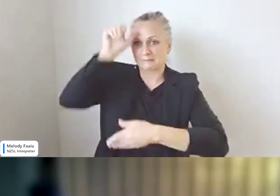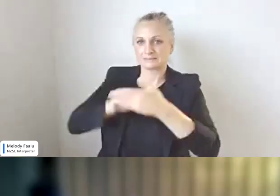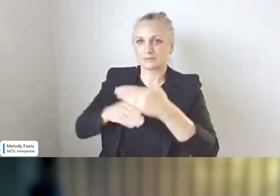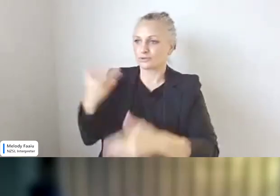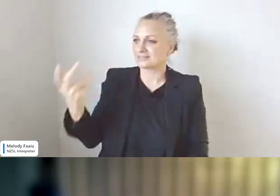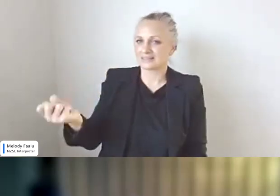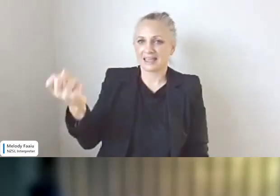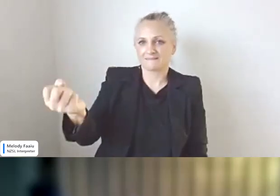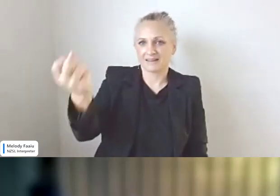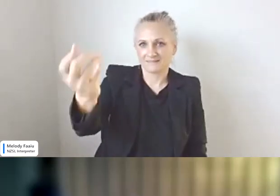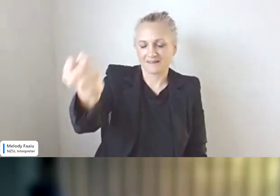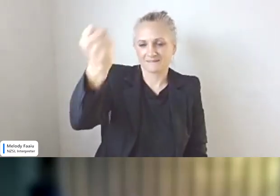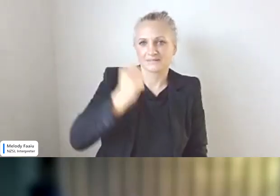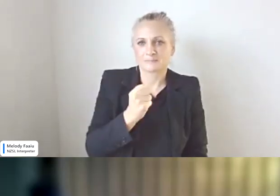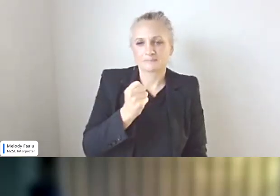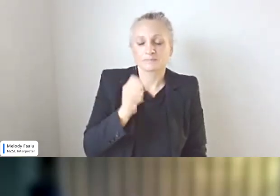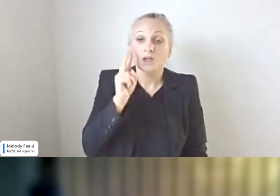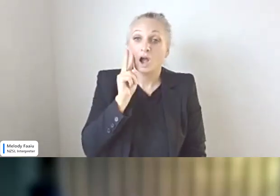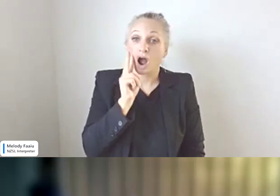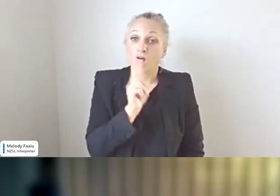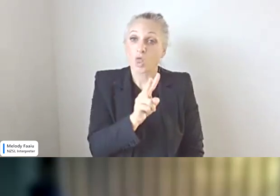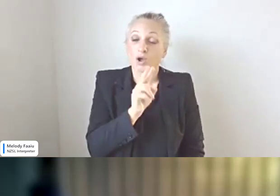I look at the changes that have happened at Microsoft,